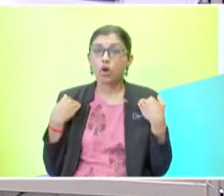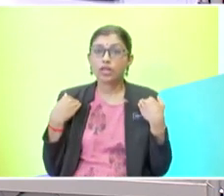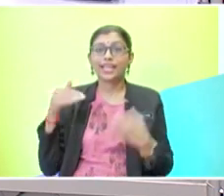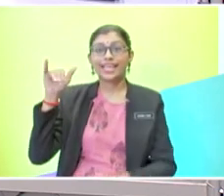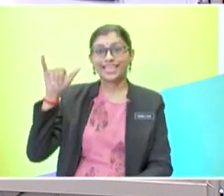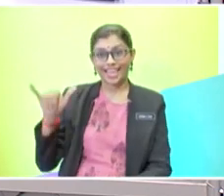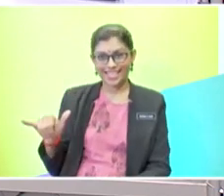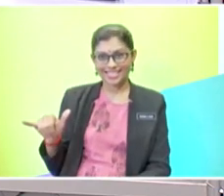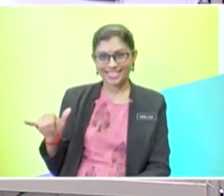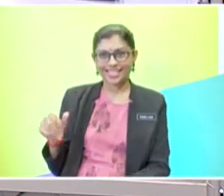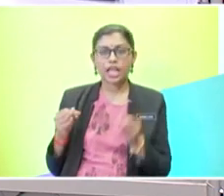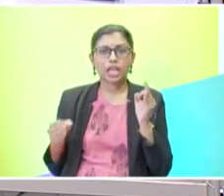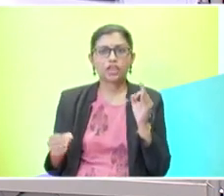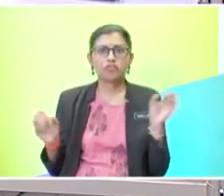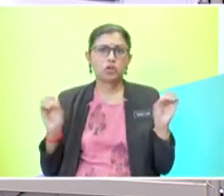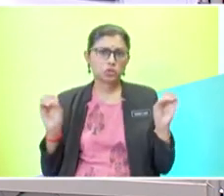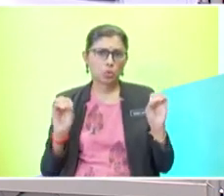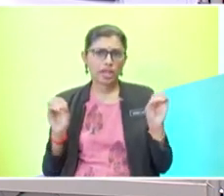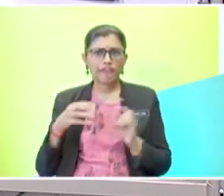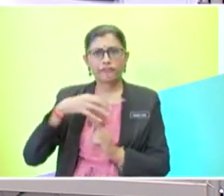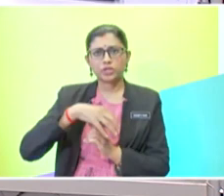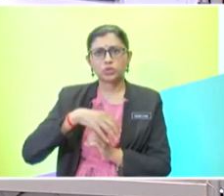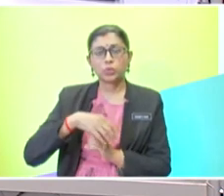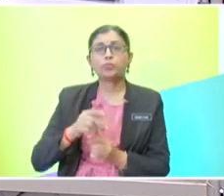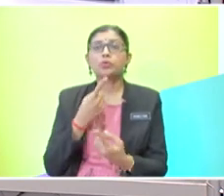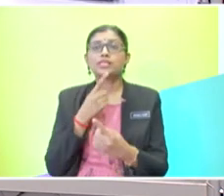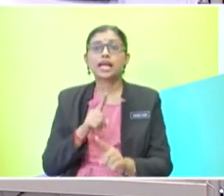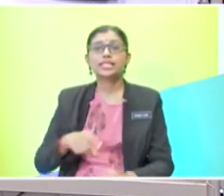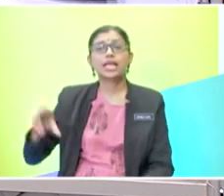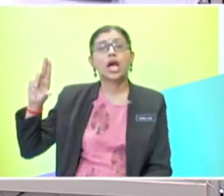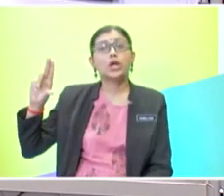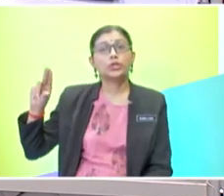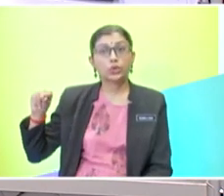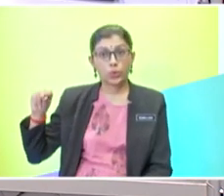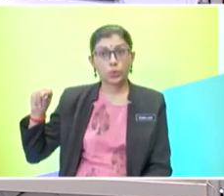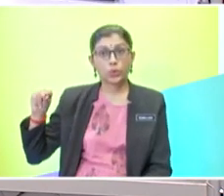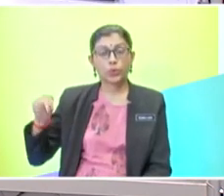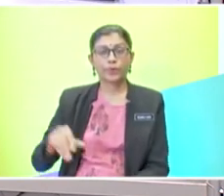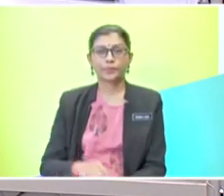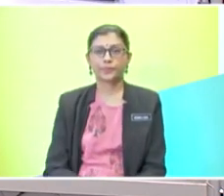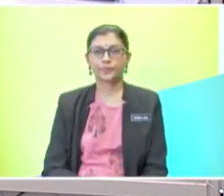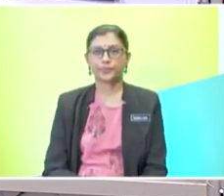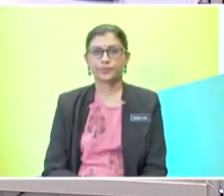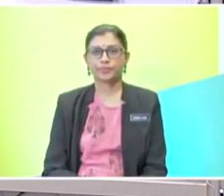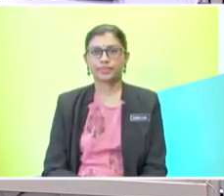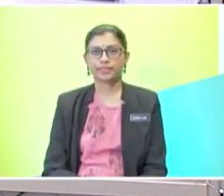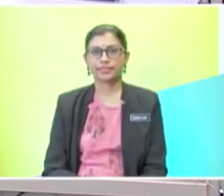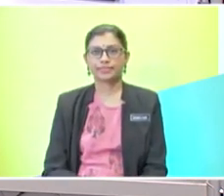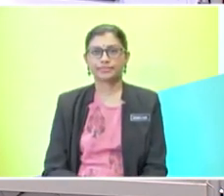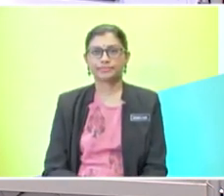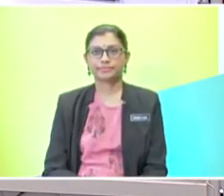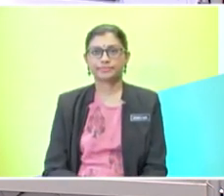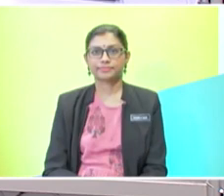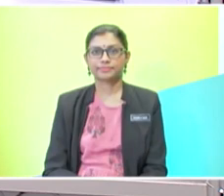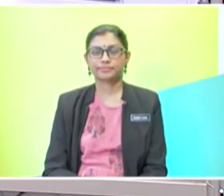If there are no mushrooms, then your reply should be, no, there aren't. Okay? Now,